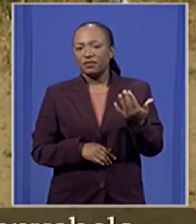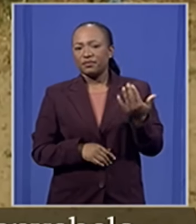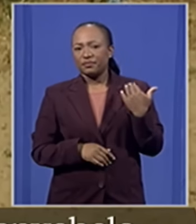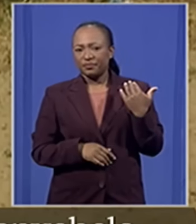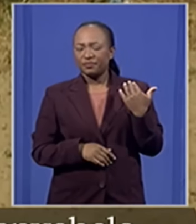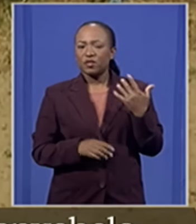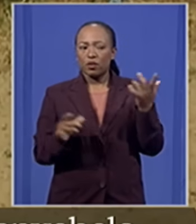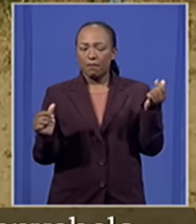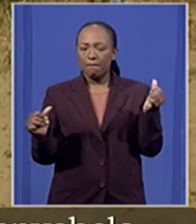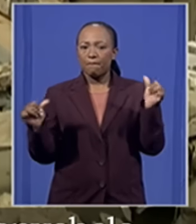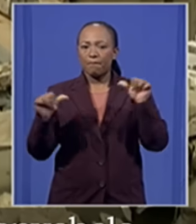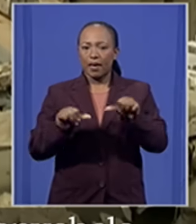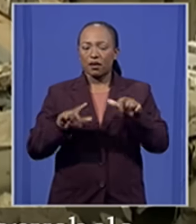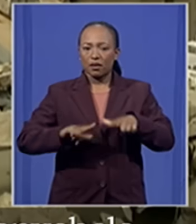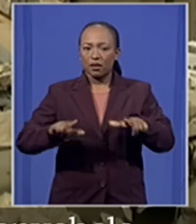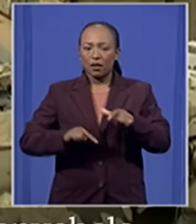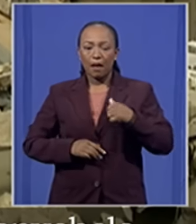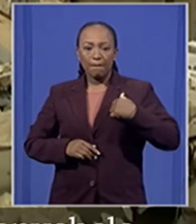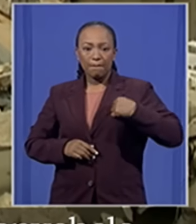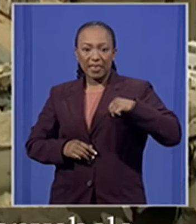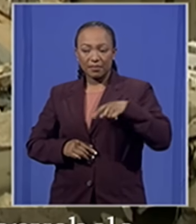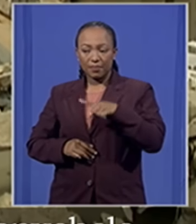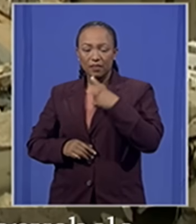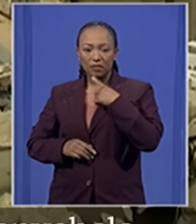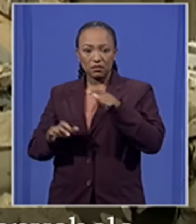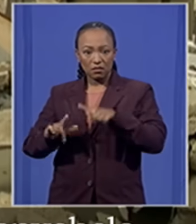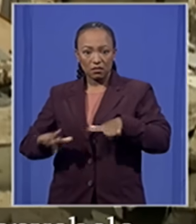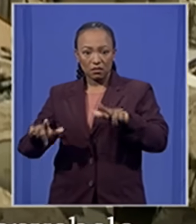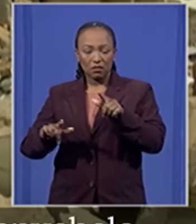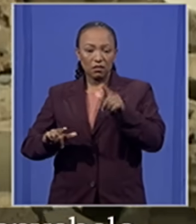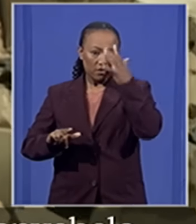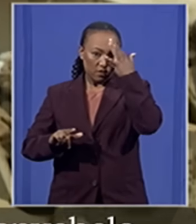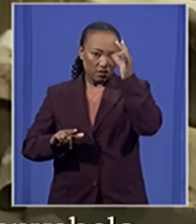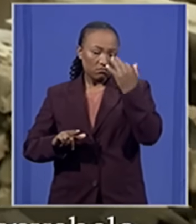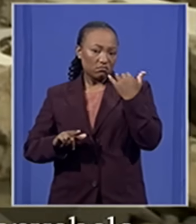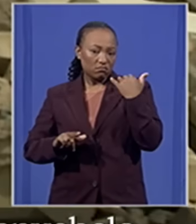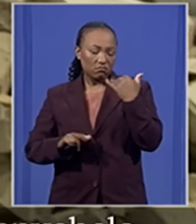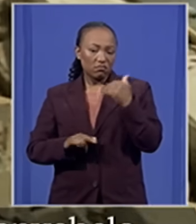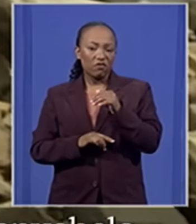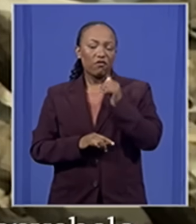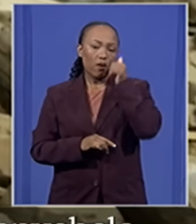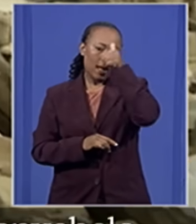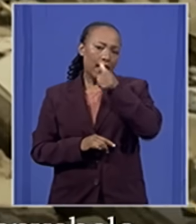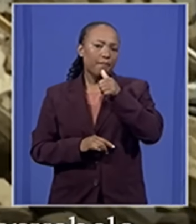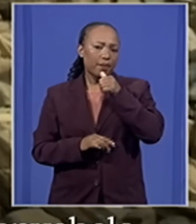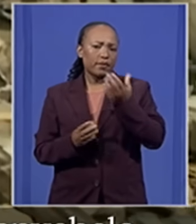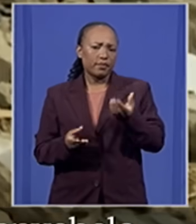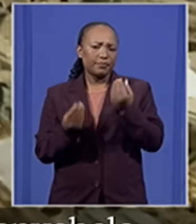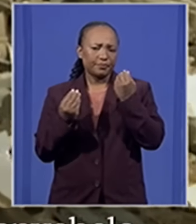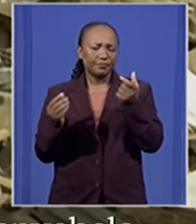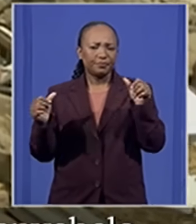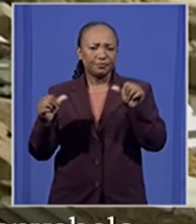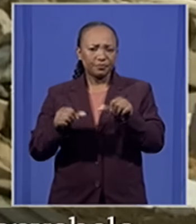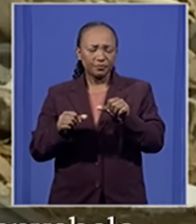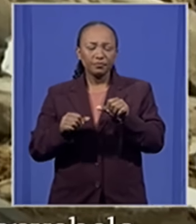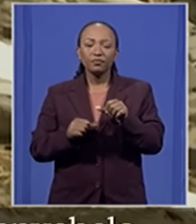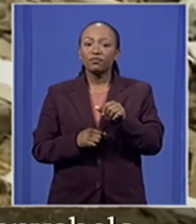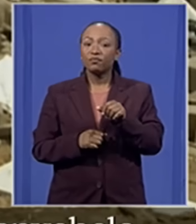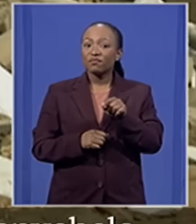beng mola masepala o re naga ye o ifilwe ke mmušo wa bosetšhaba le nyaga ka kgwedi ya Aprele. Dintlo tše